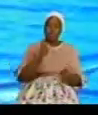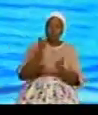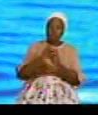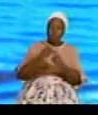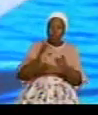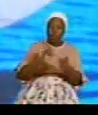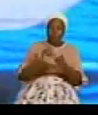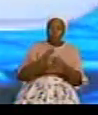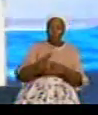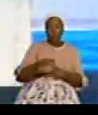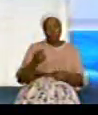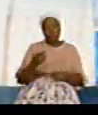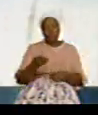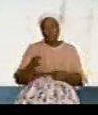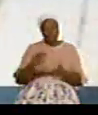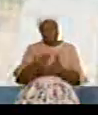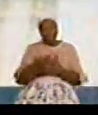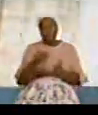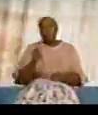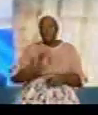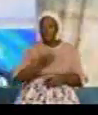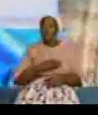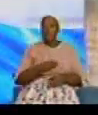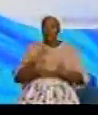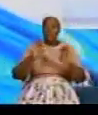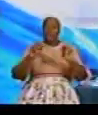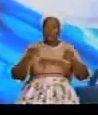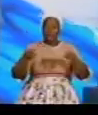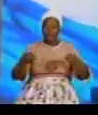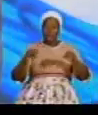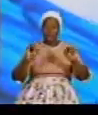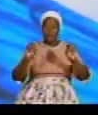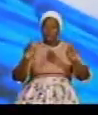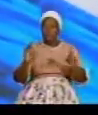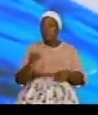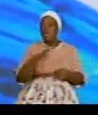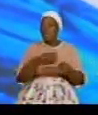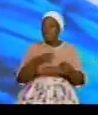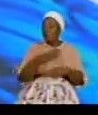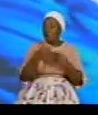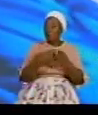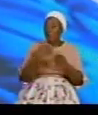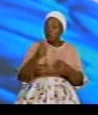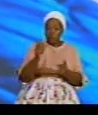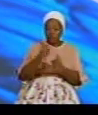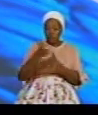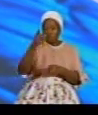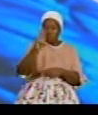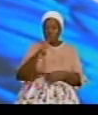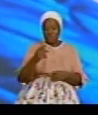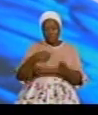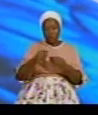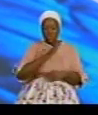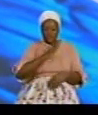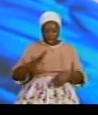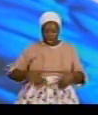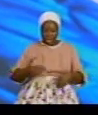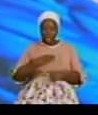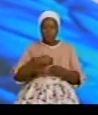our epistles, all the word of God about Christ, about salvation,